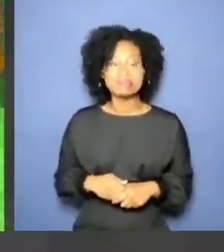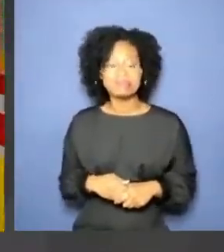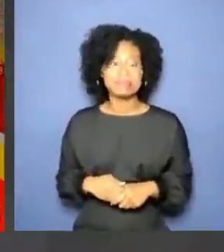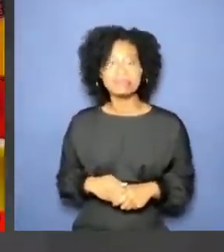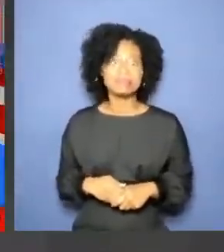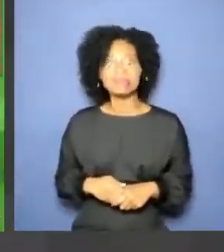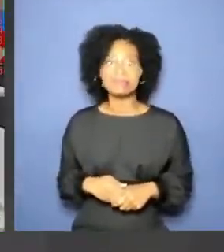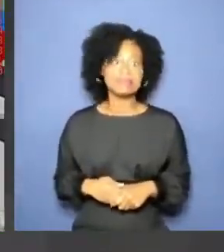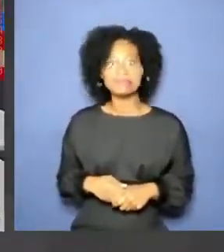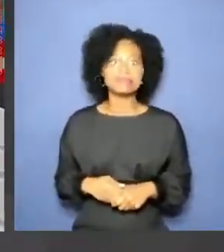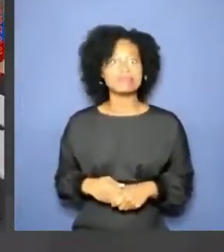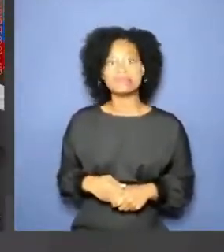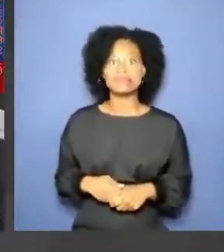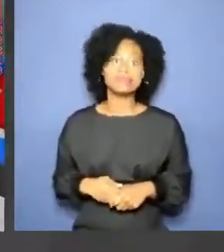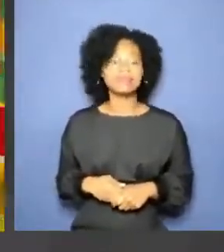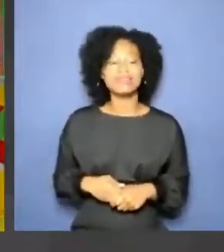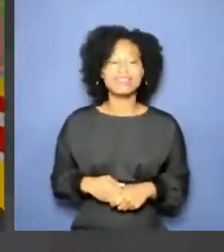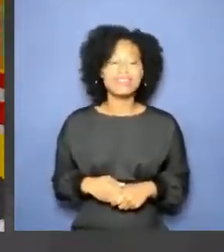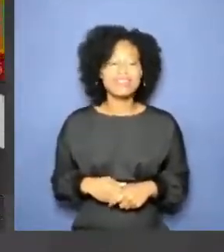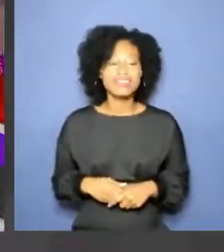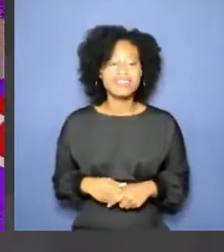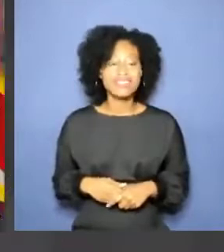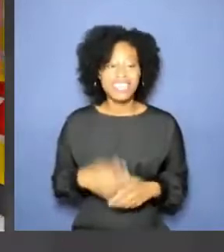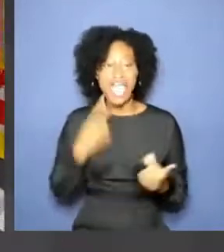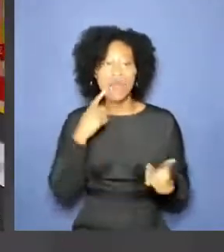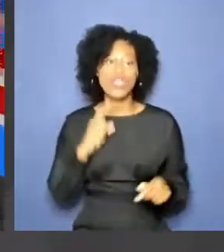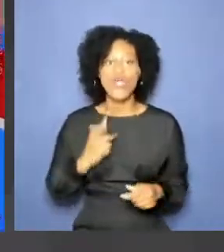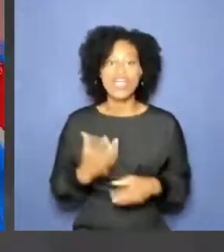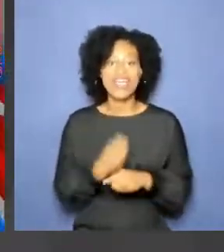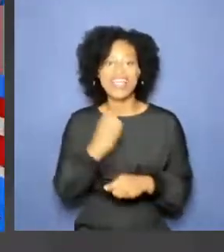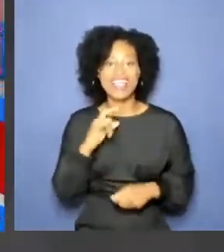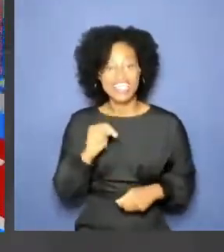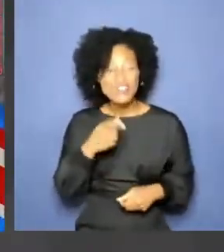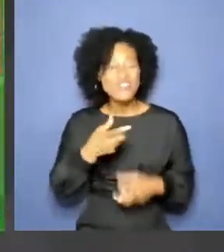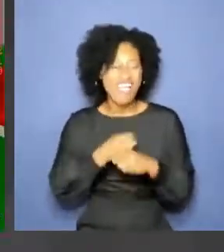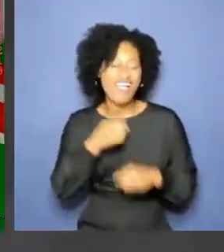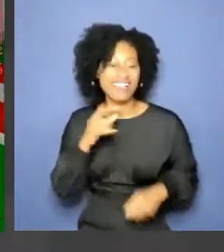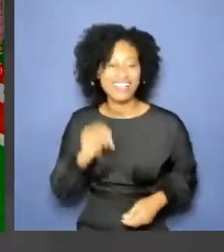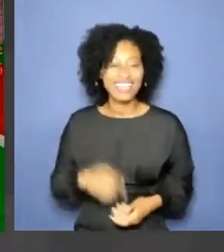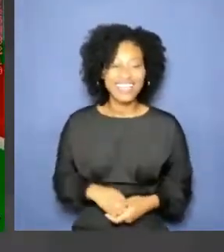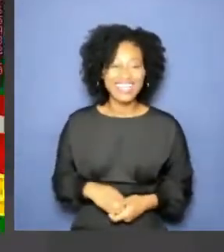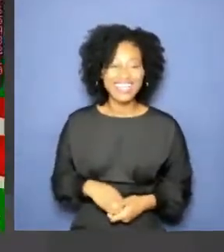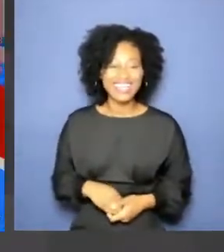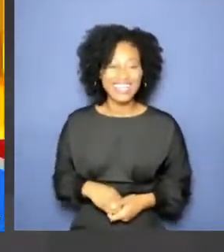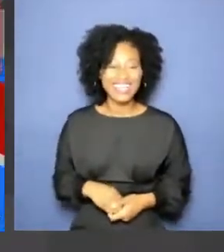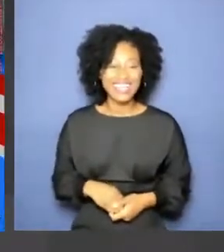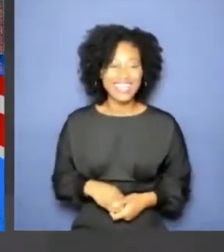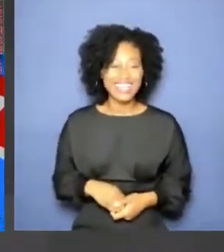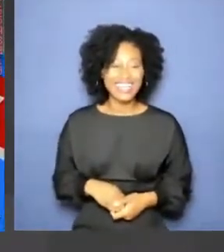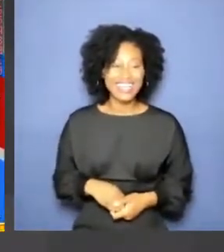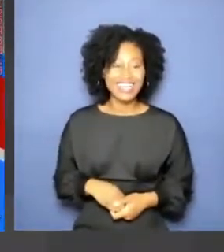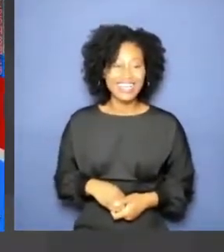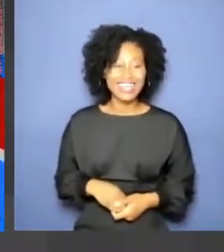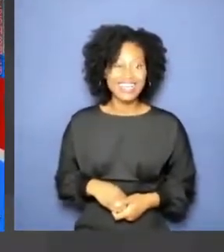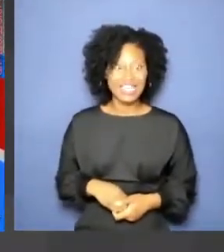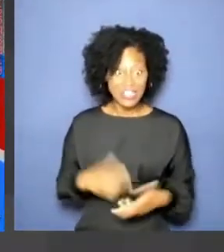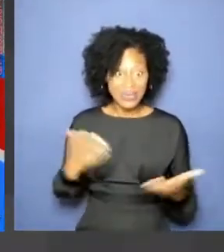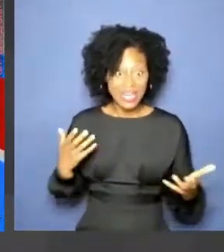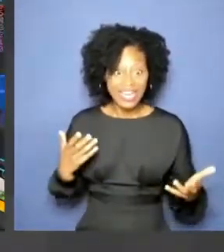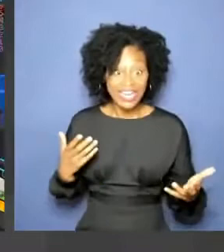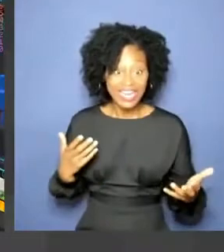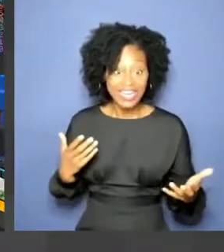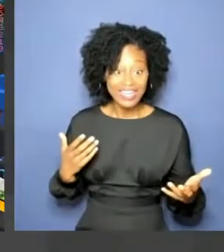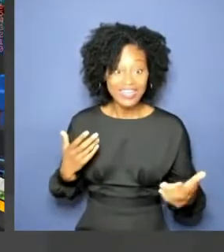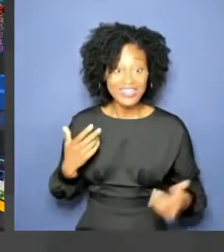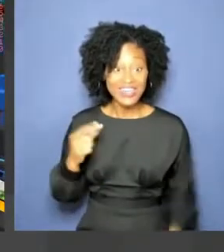Blue. Middle's the wave. Midland. There we go. You got this. Green. Green.